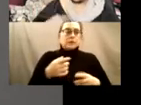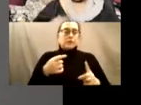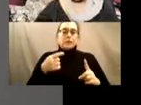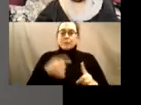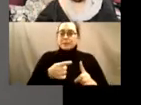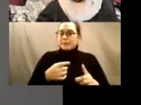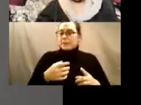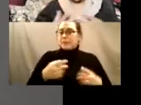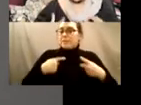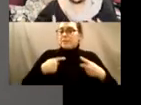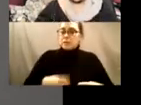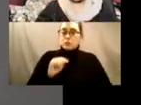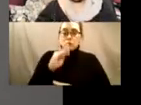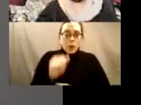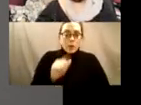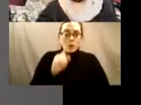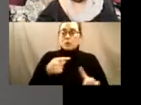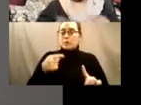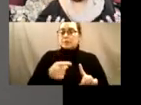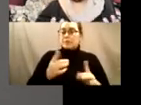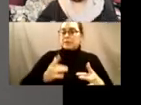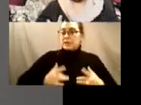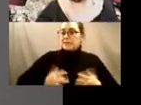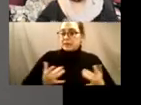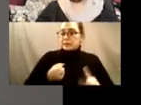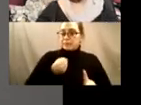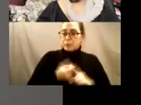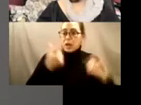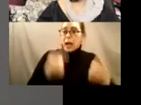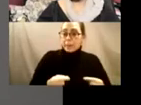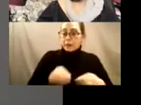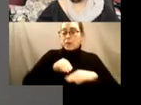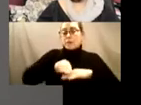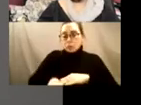or a specific event that causes symptoms, that